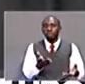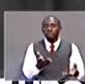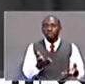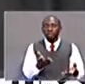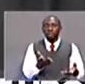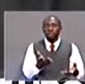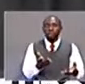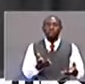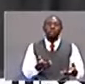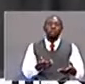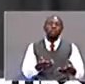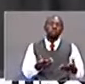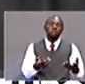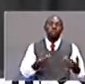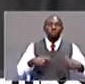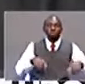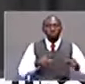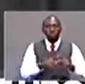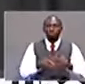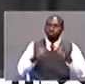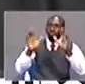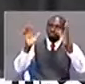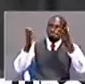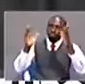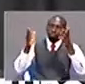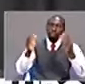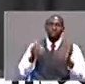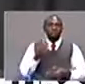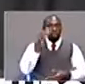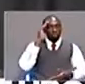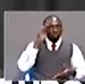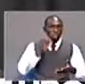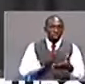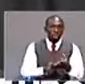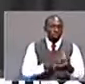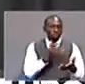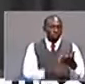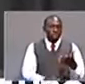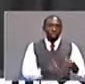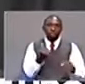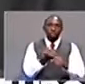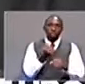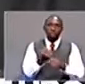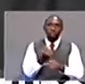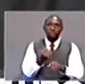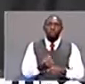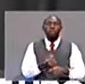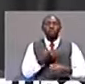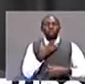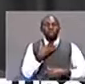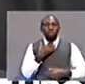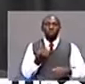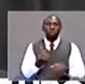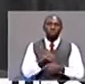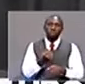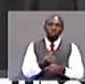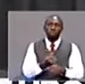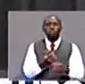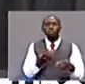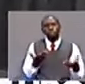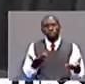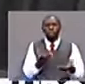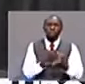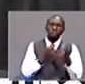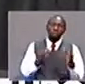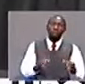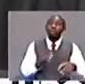as we believe and appreciate what we did, we need to do something So that at